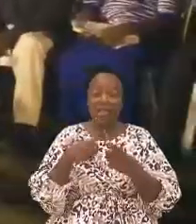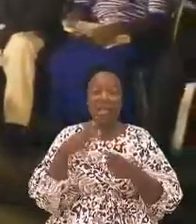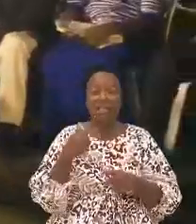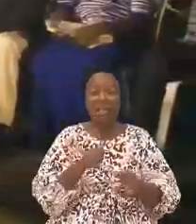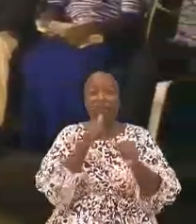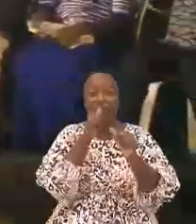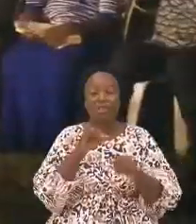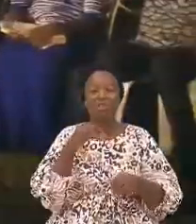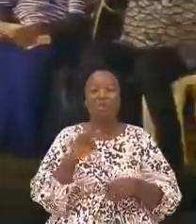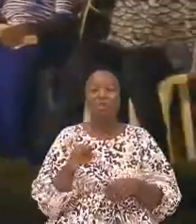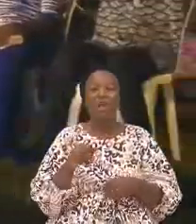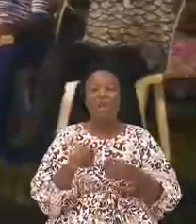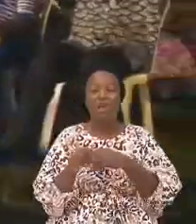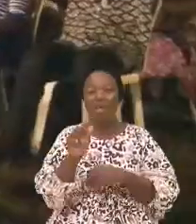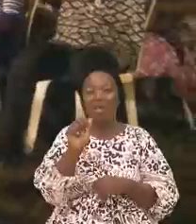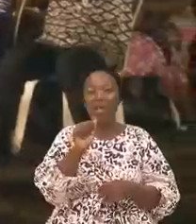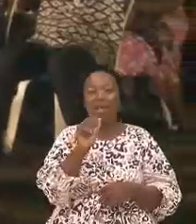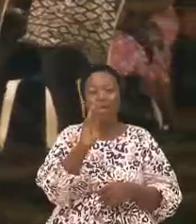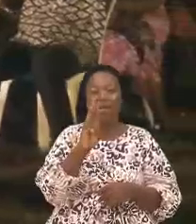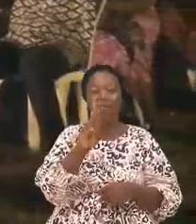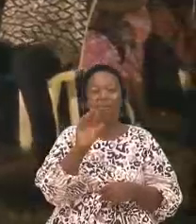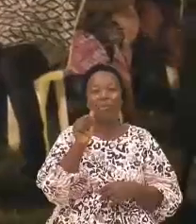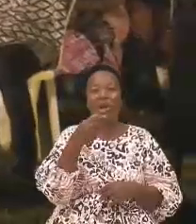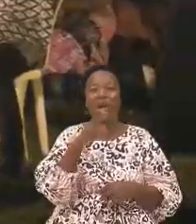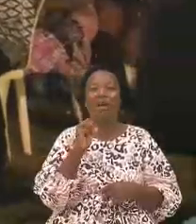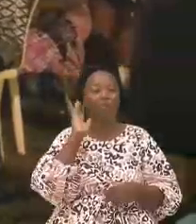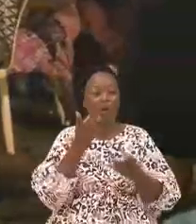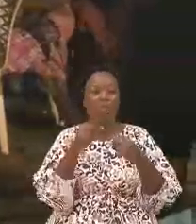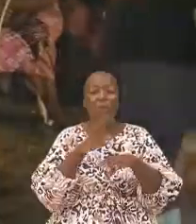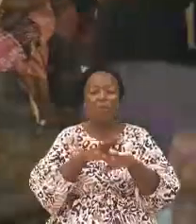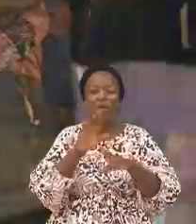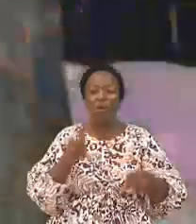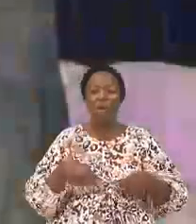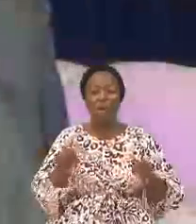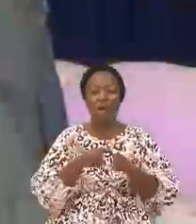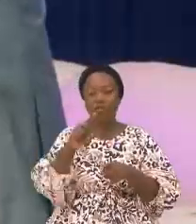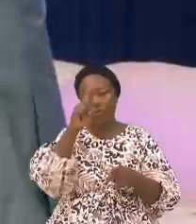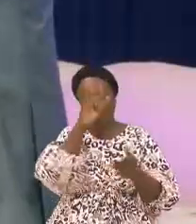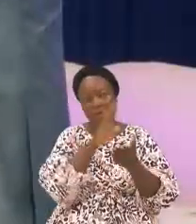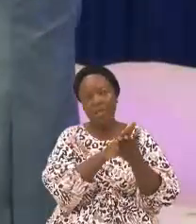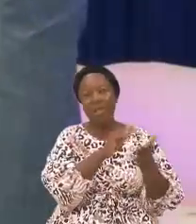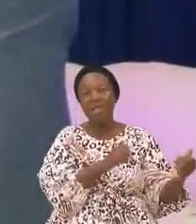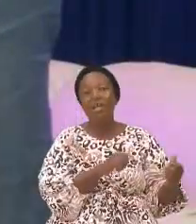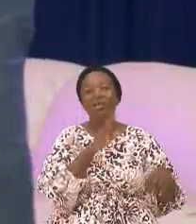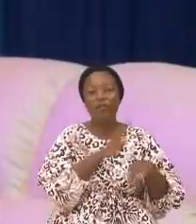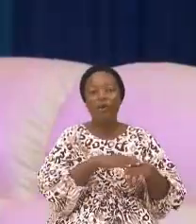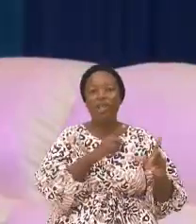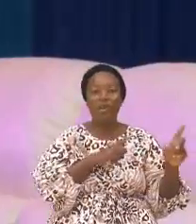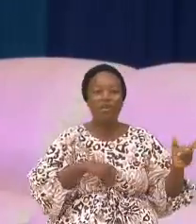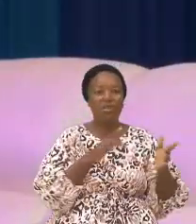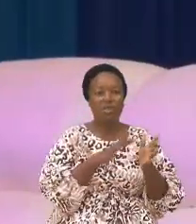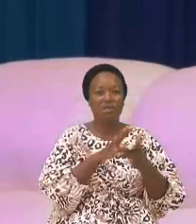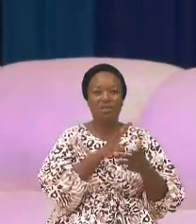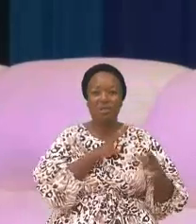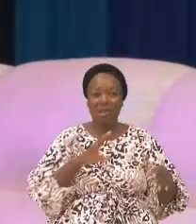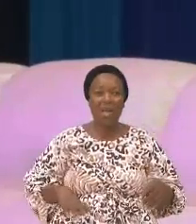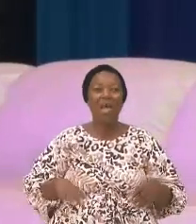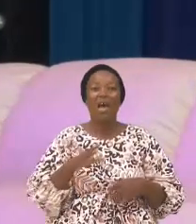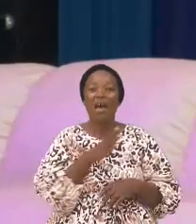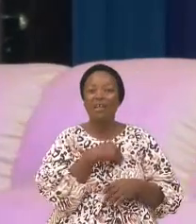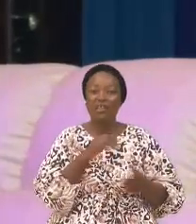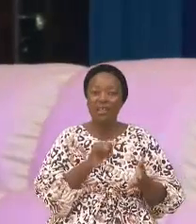be broken. And then the blessing of Abraham will come upon your life as you